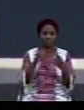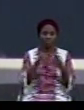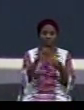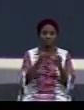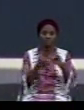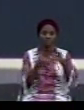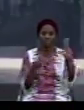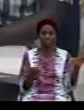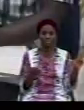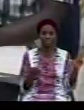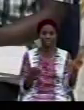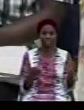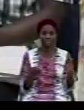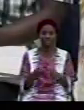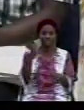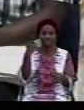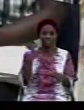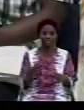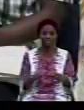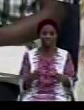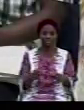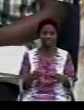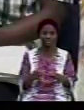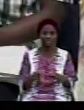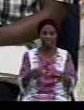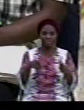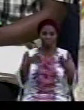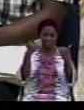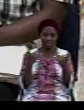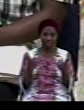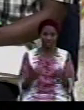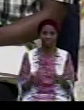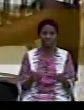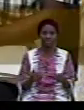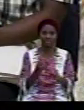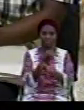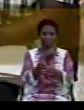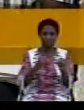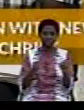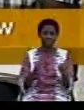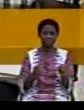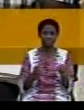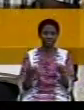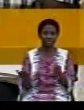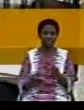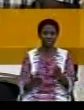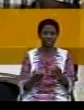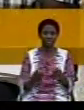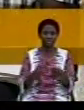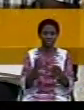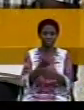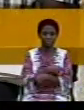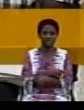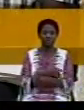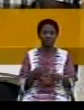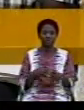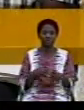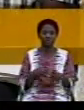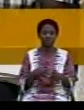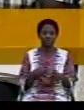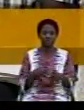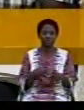present salvation here today. Because Christ is the same yesterday, today, and